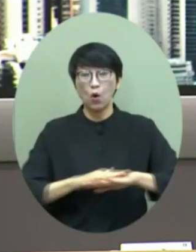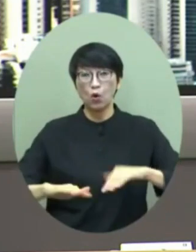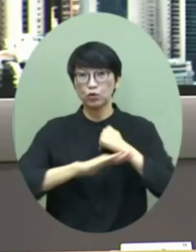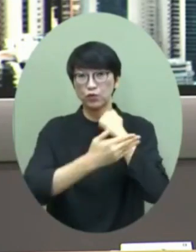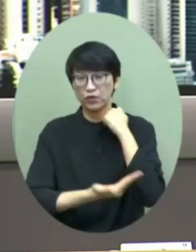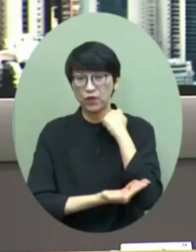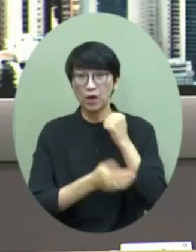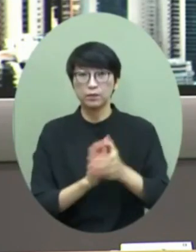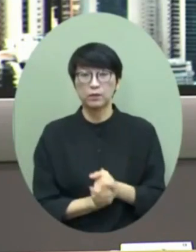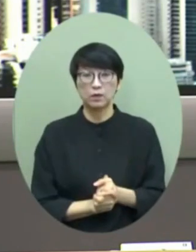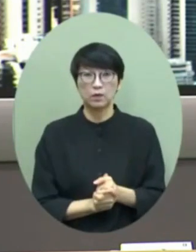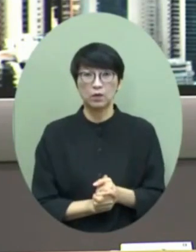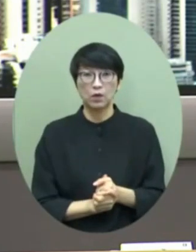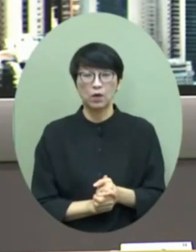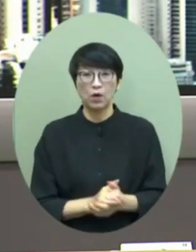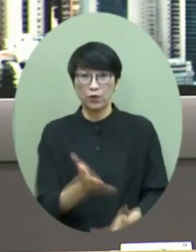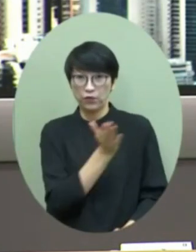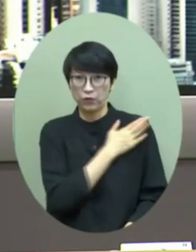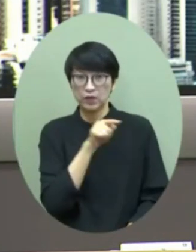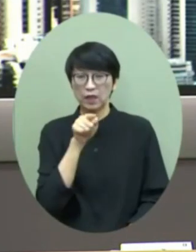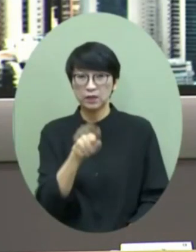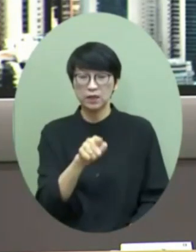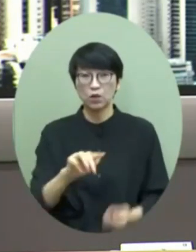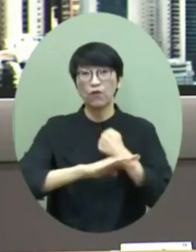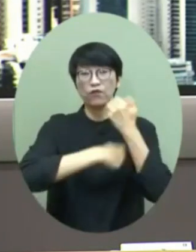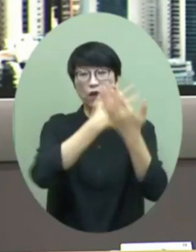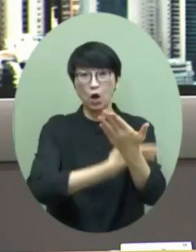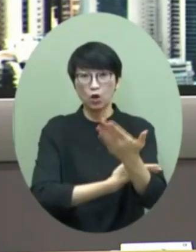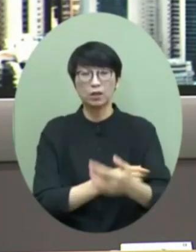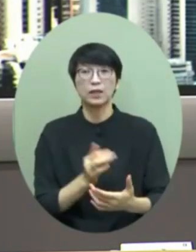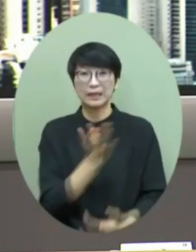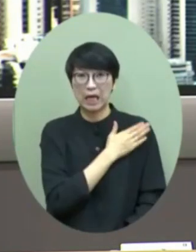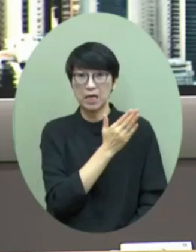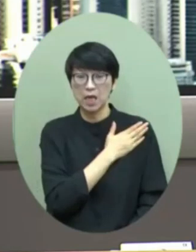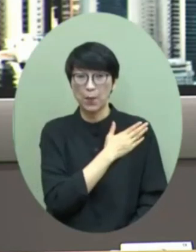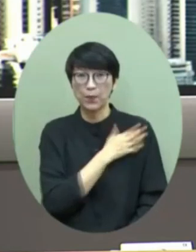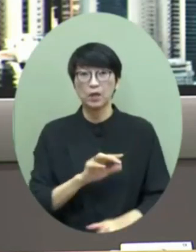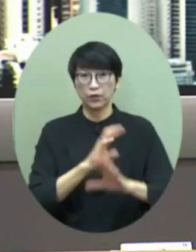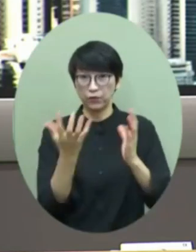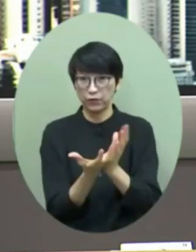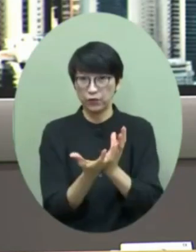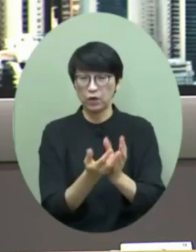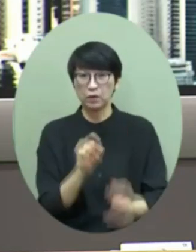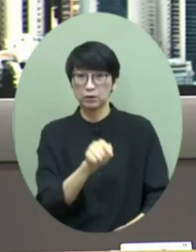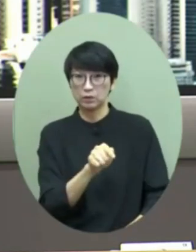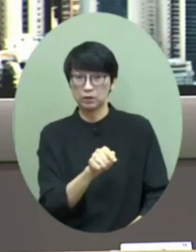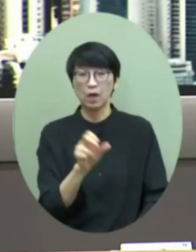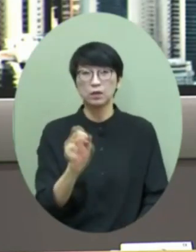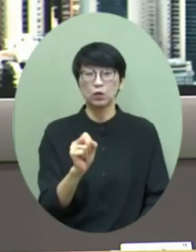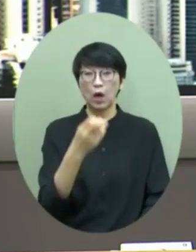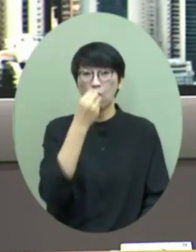affairs with the international community, and if you look at this law, you will see that the